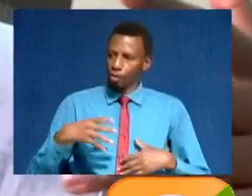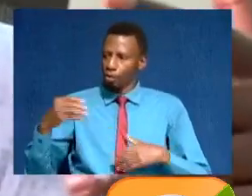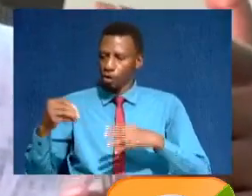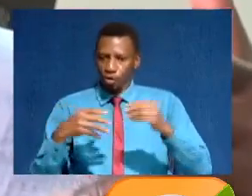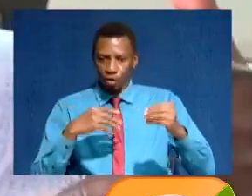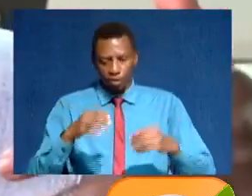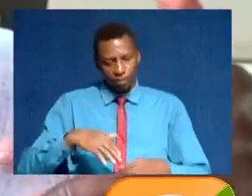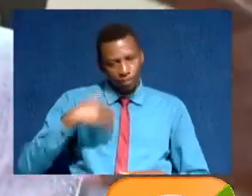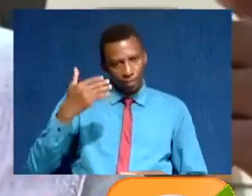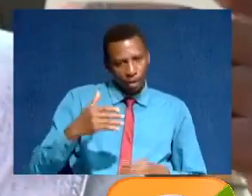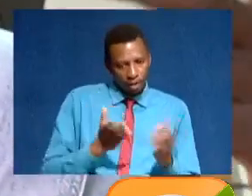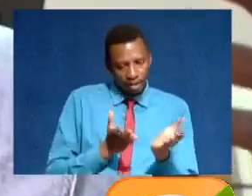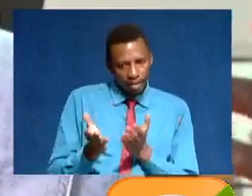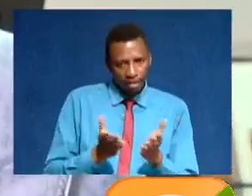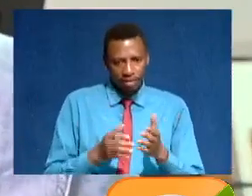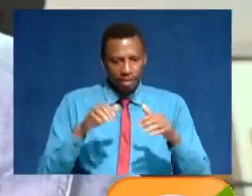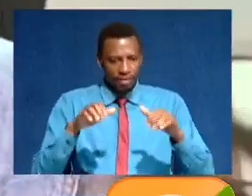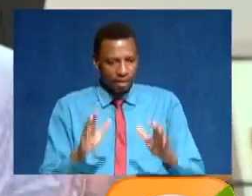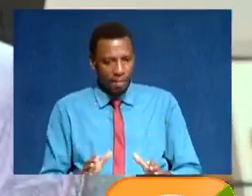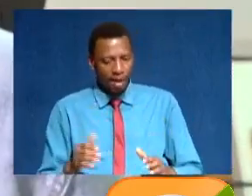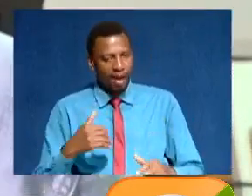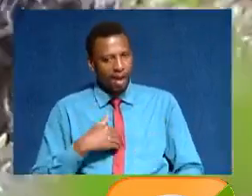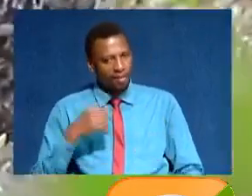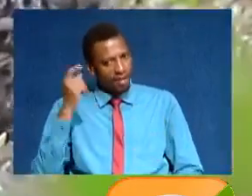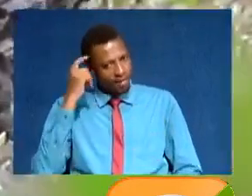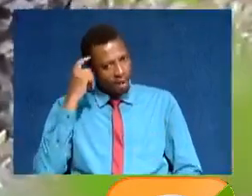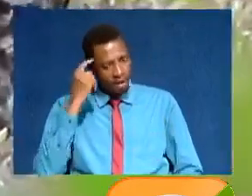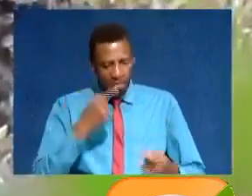having, I would say, the farmer in mind, but not at heart.